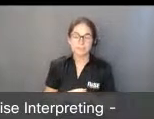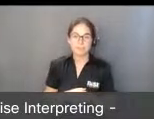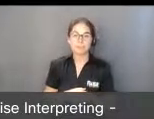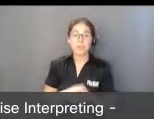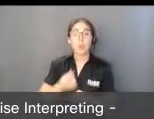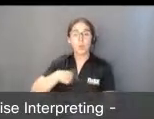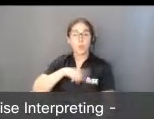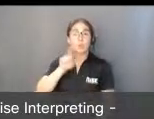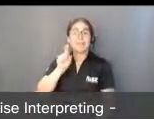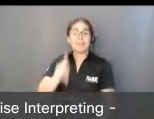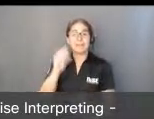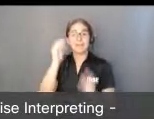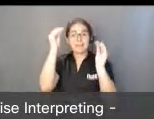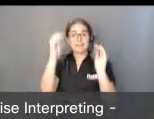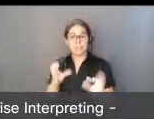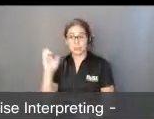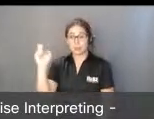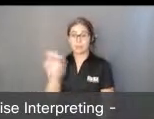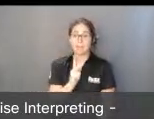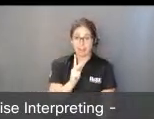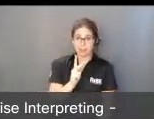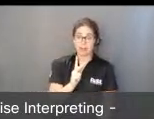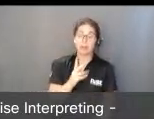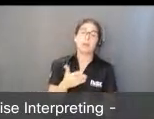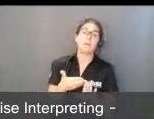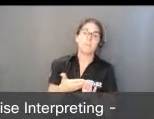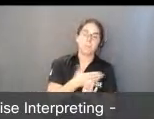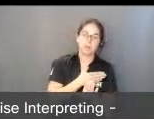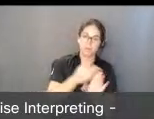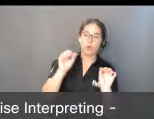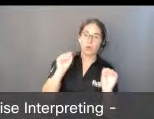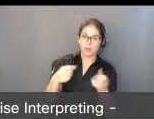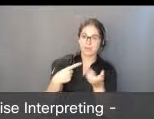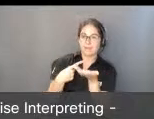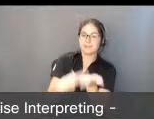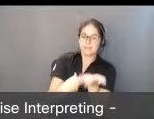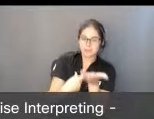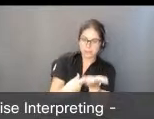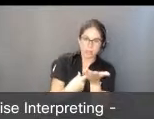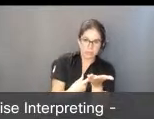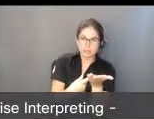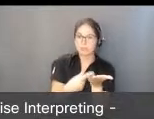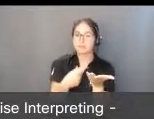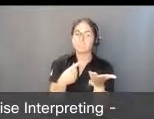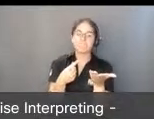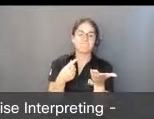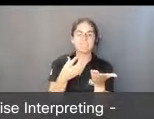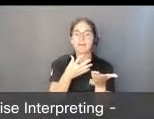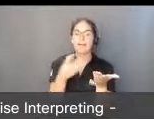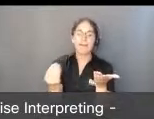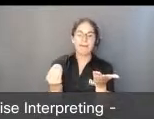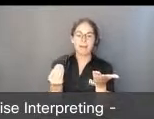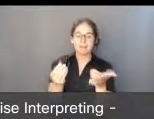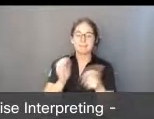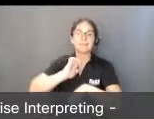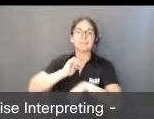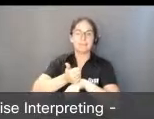to be back in order to have those conversations and set